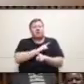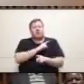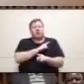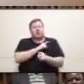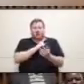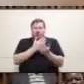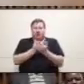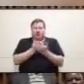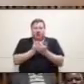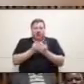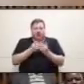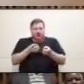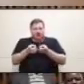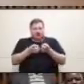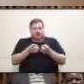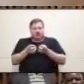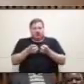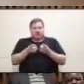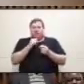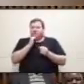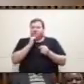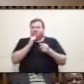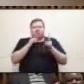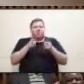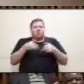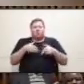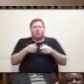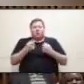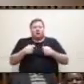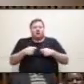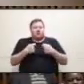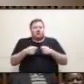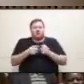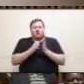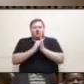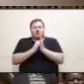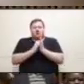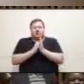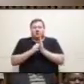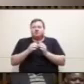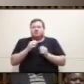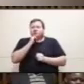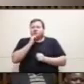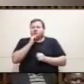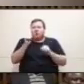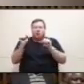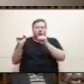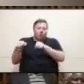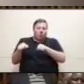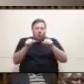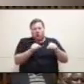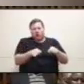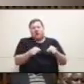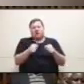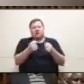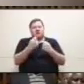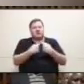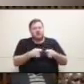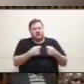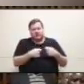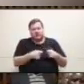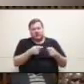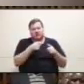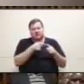When you look at, for example, unauthorized expenditure, all of our unauthorized expenditure relates